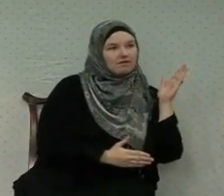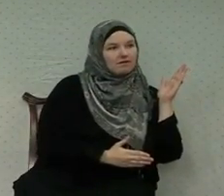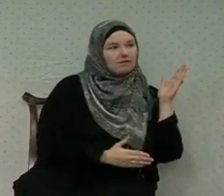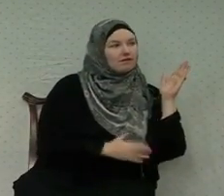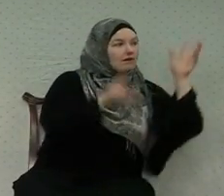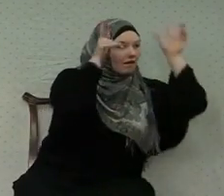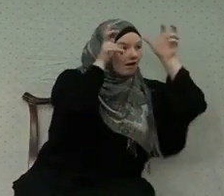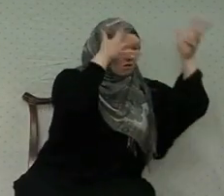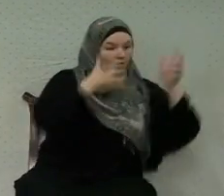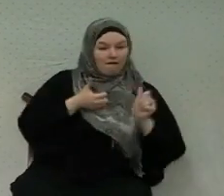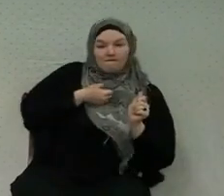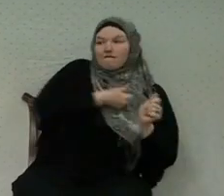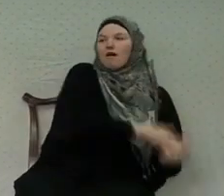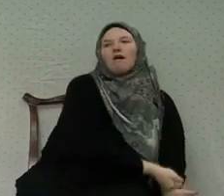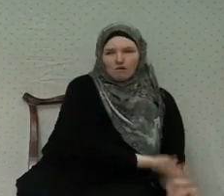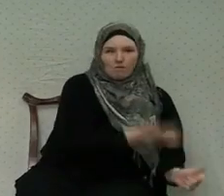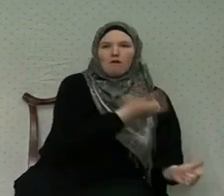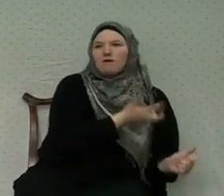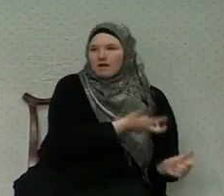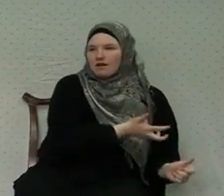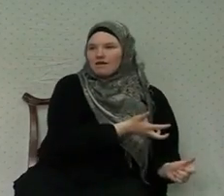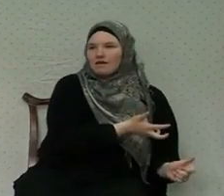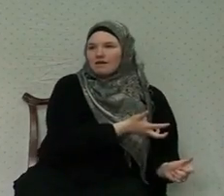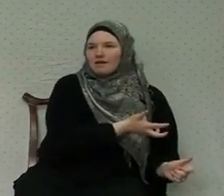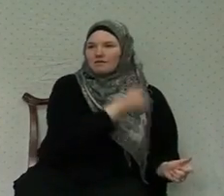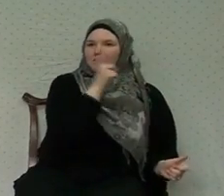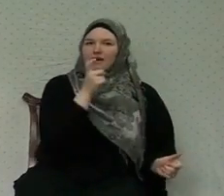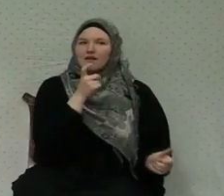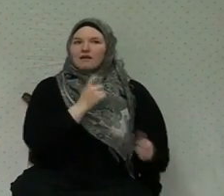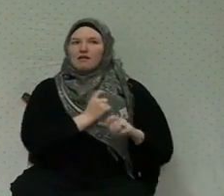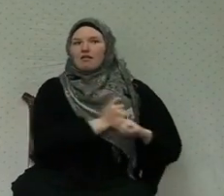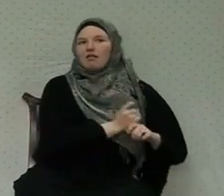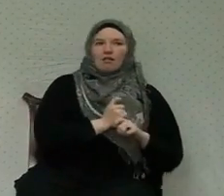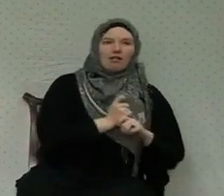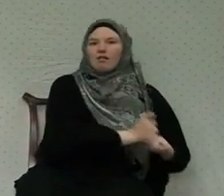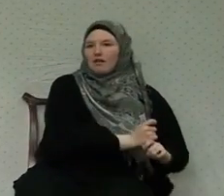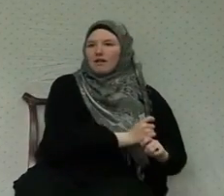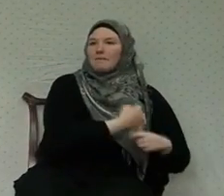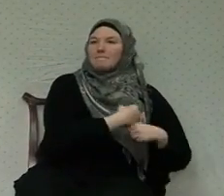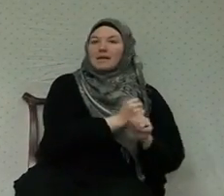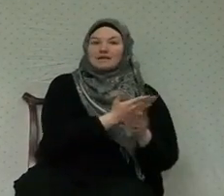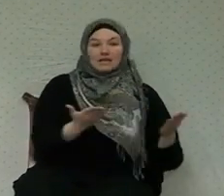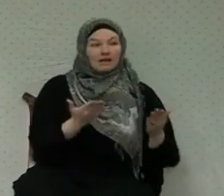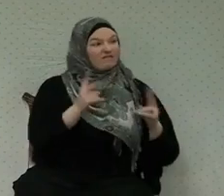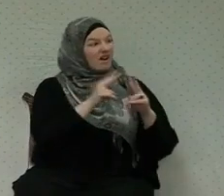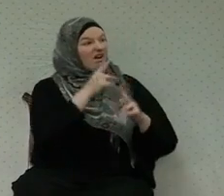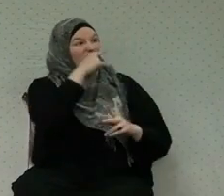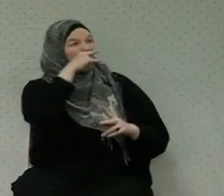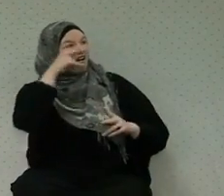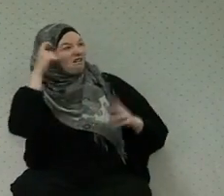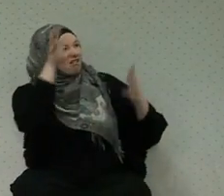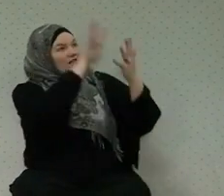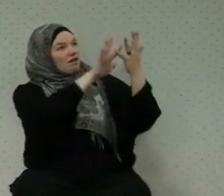with the Shaitan, with the devil, because he makes things that are very ugly look